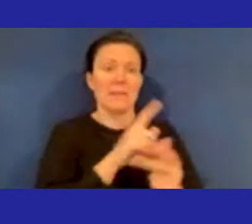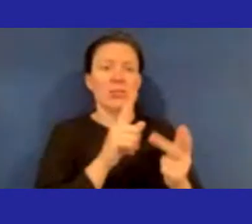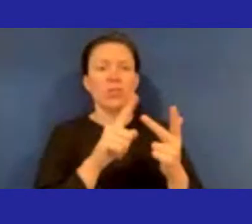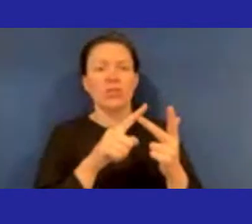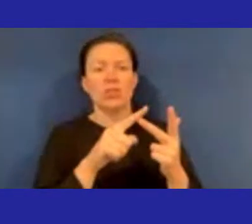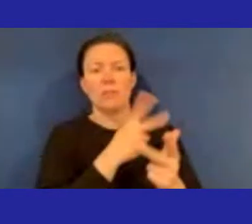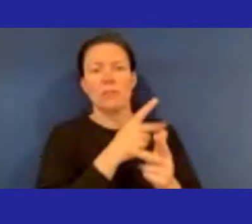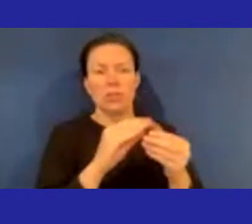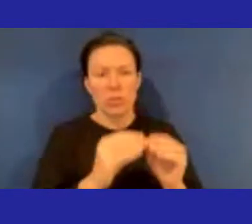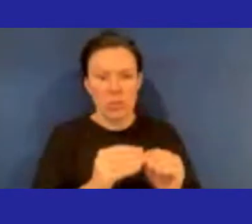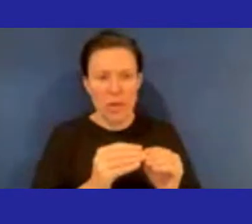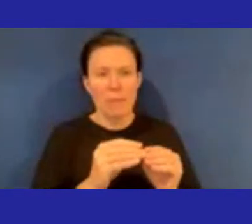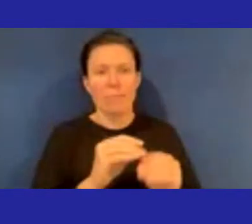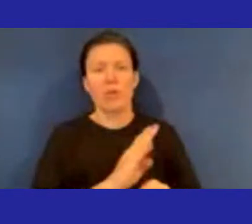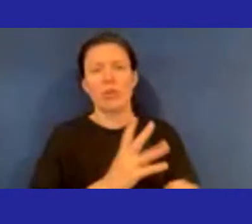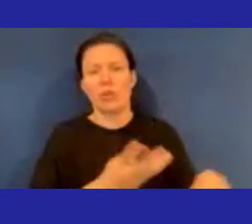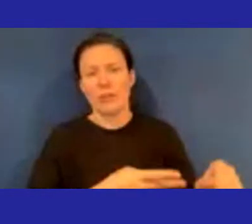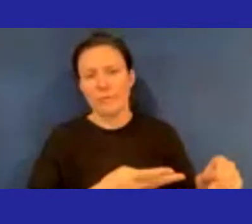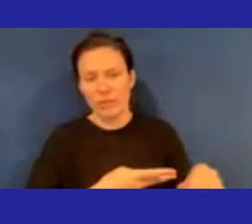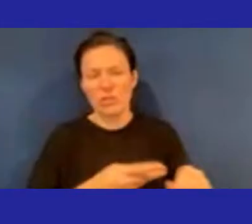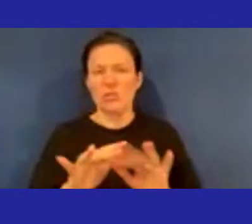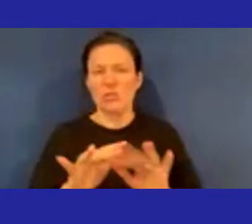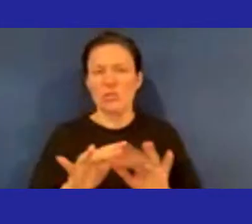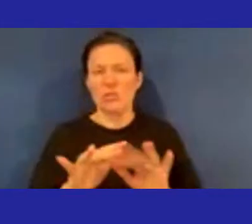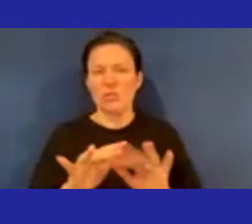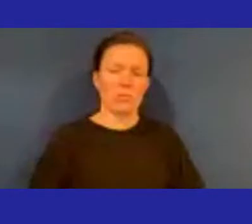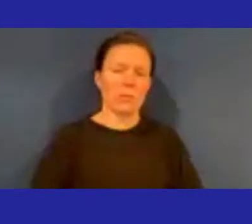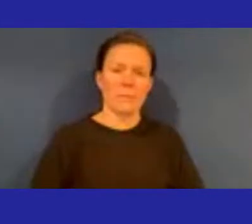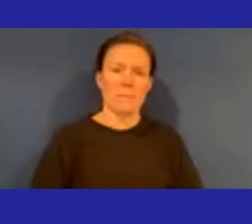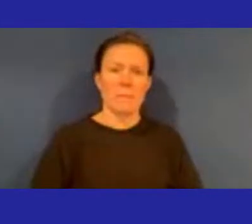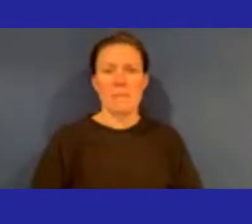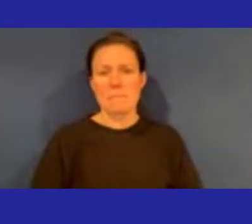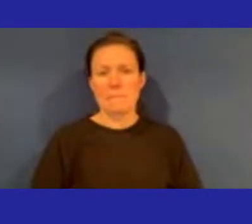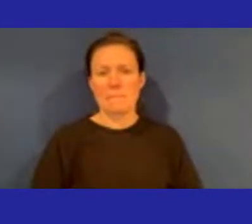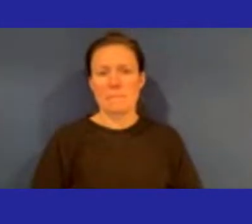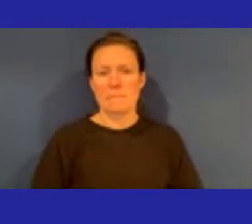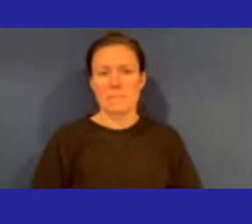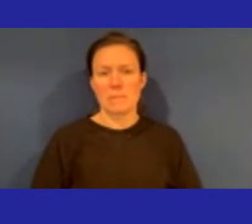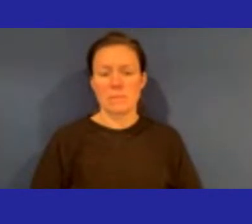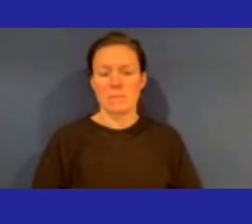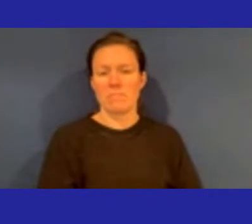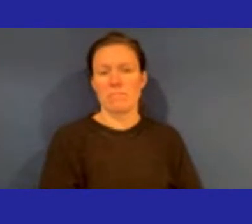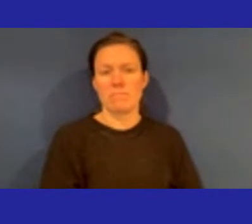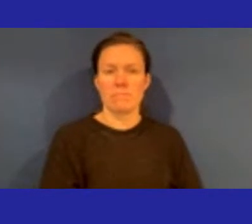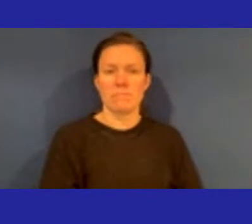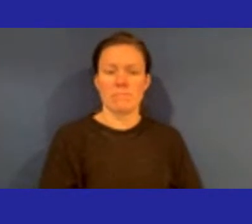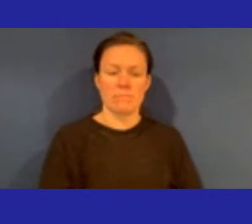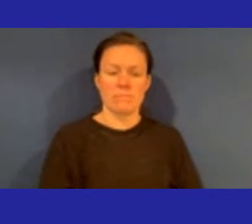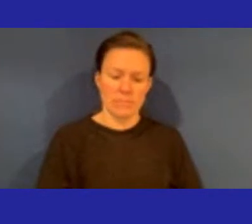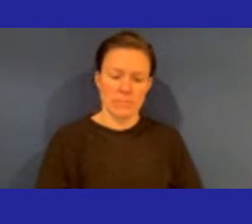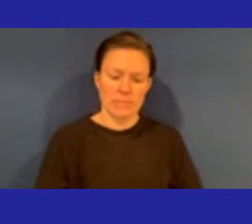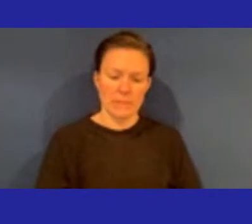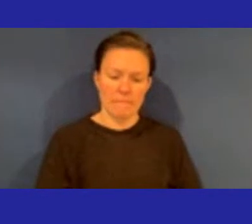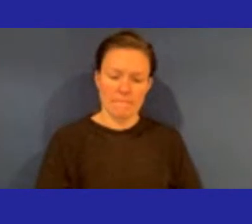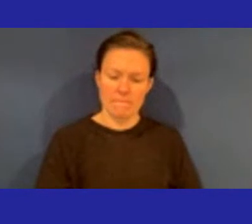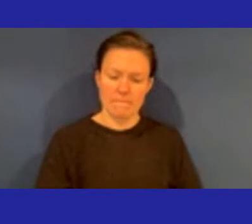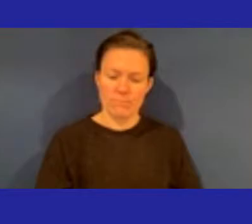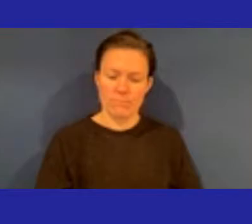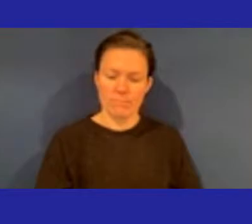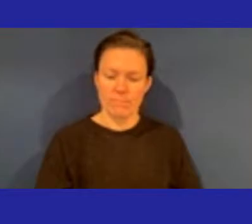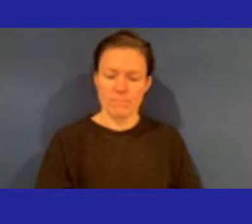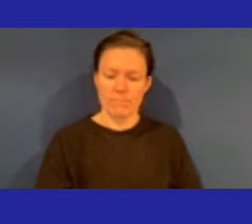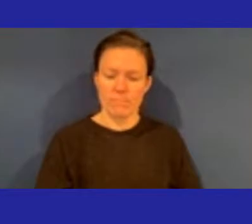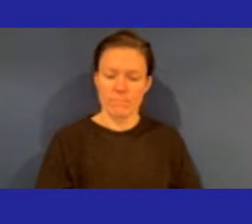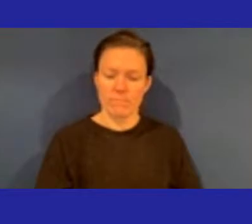et cetera. Any other? And that's it from my end. Any other questions?